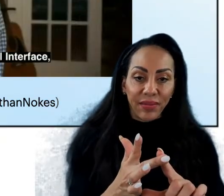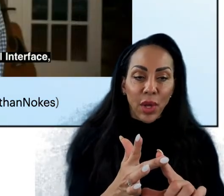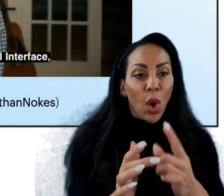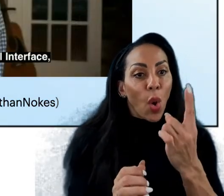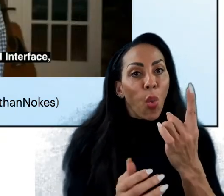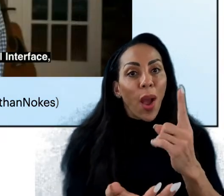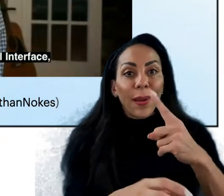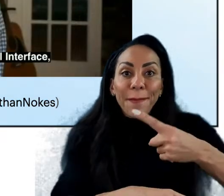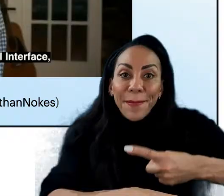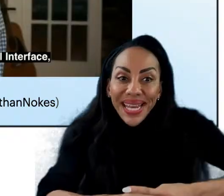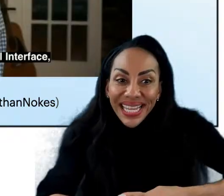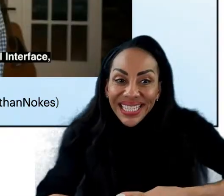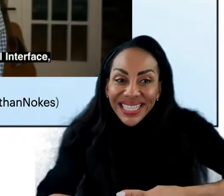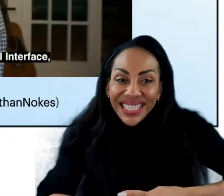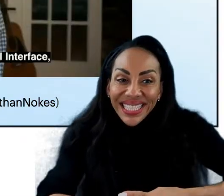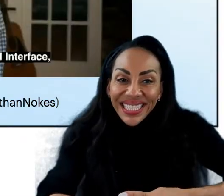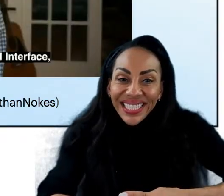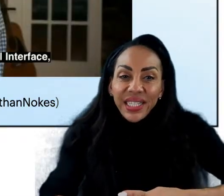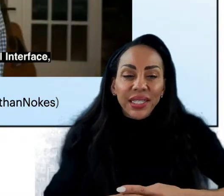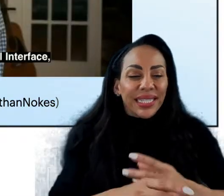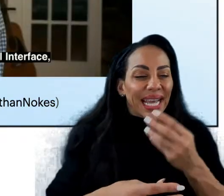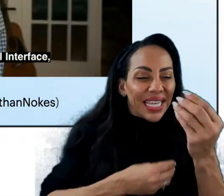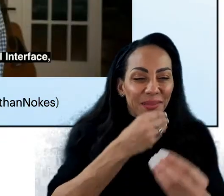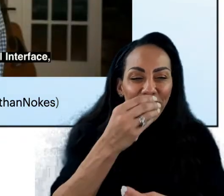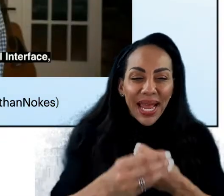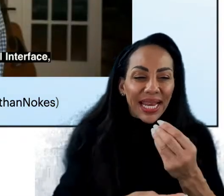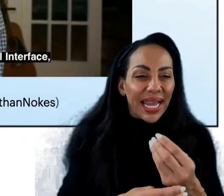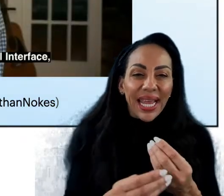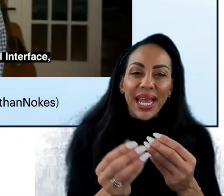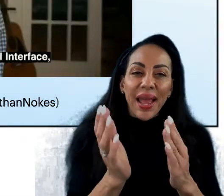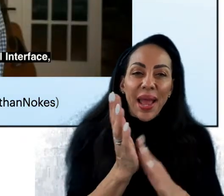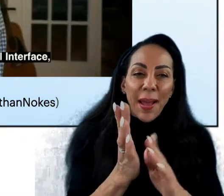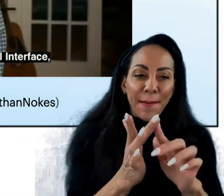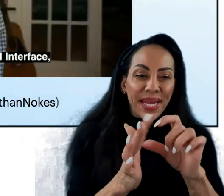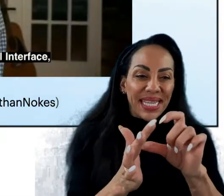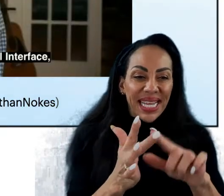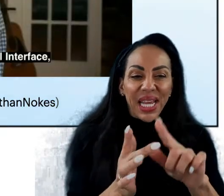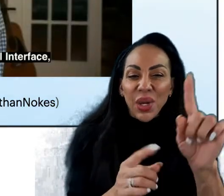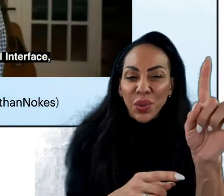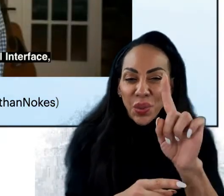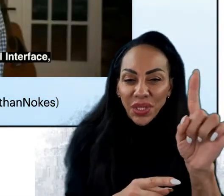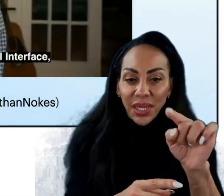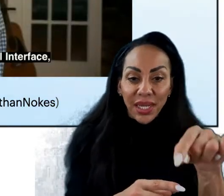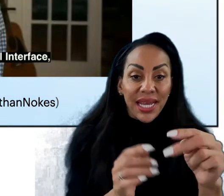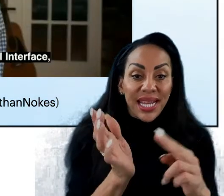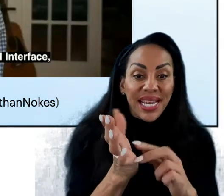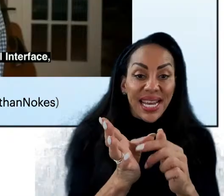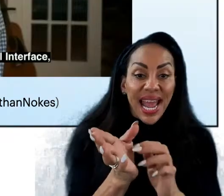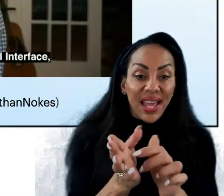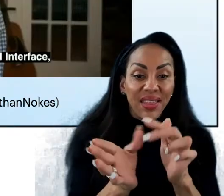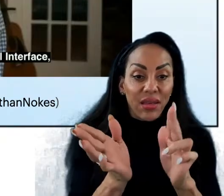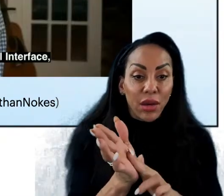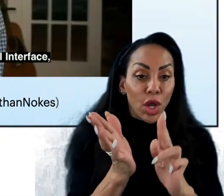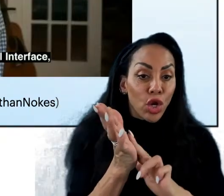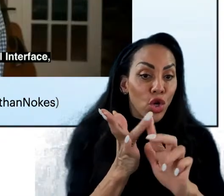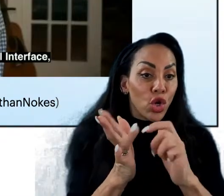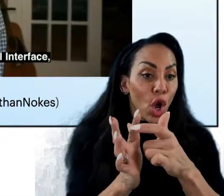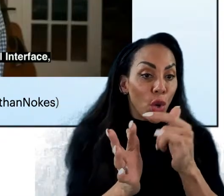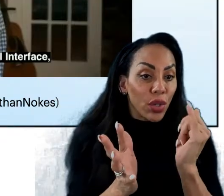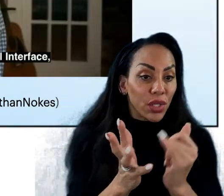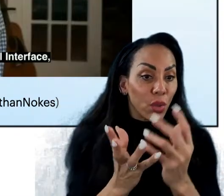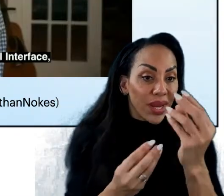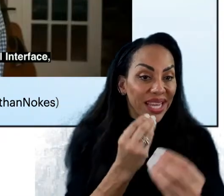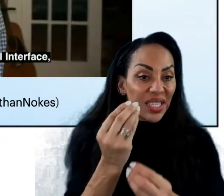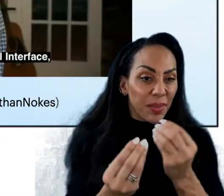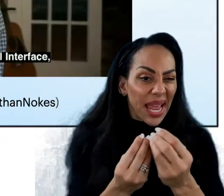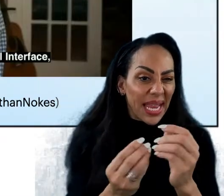of what MIDI is all about. I couldn't find a better explanation than this guy, Nathan Noakes' one. So yeah, just as a quick introduction to what MIDI is and a